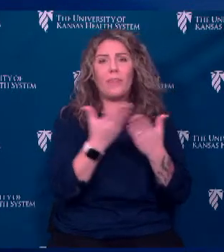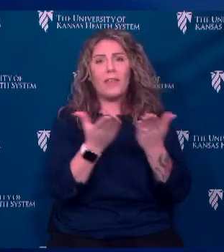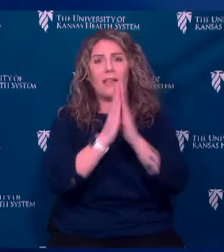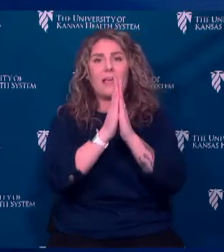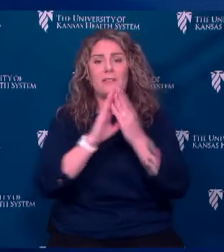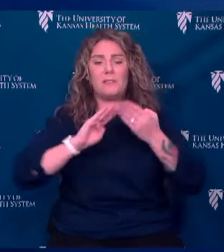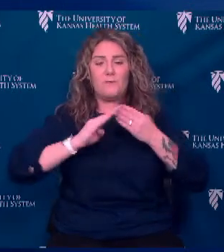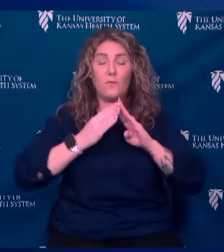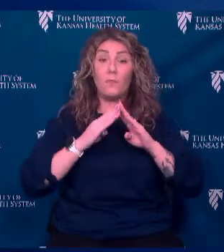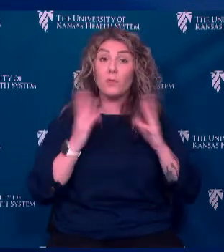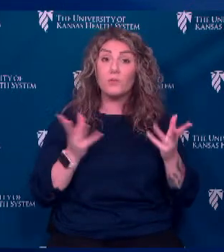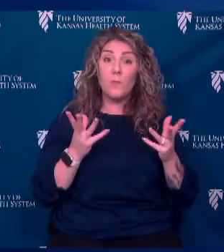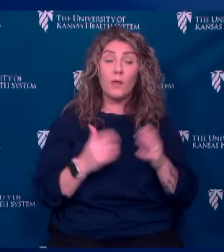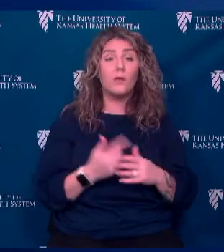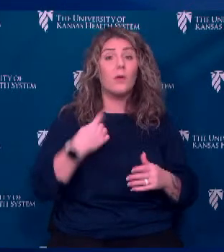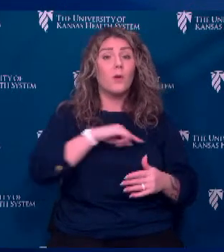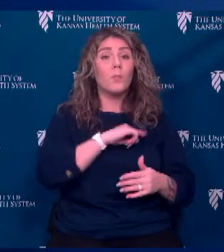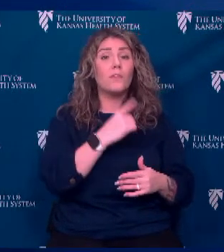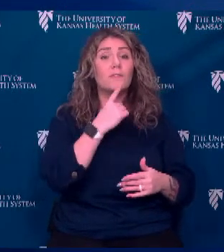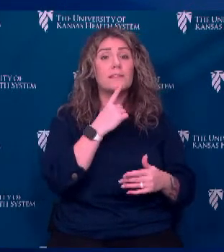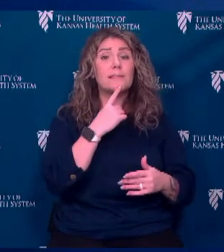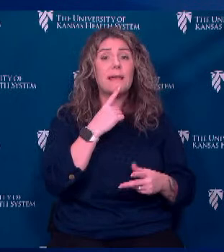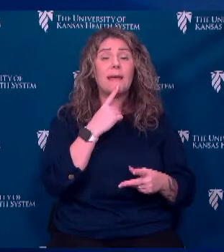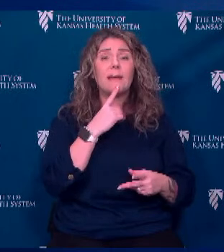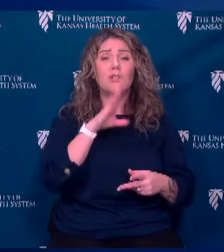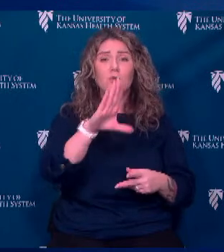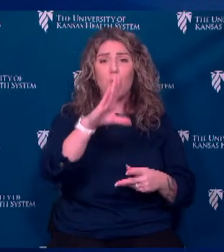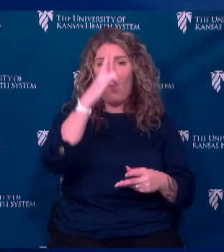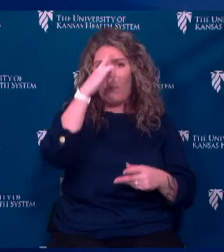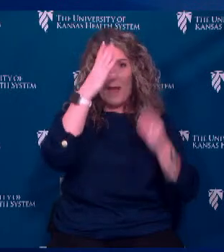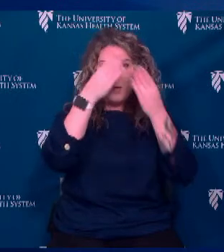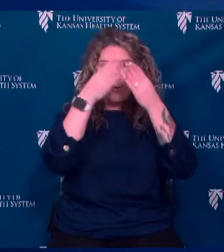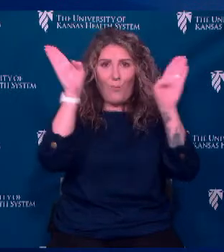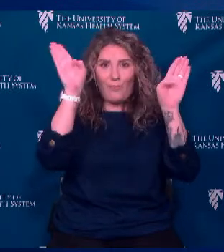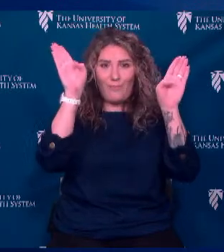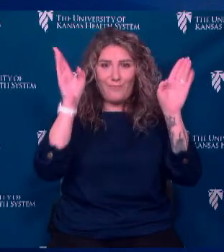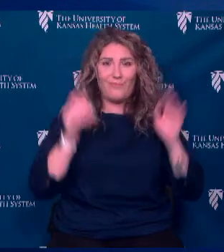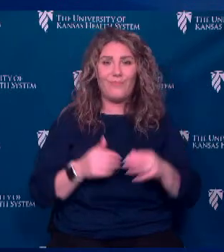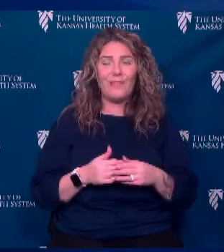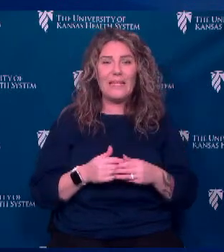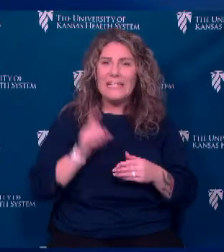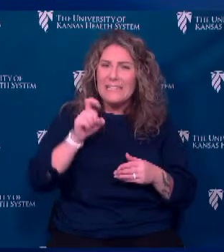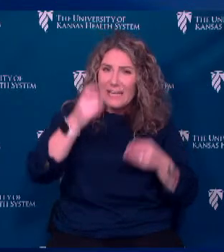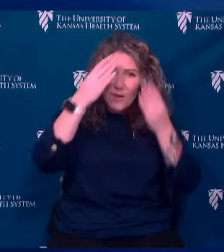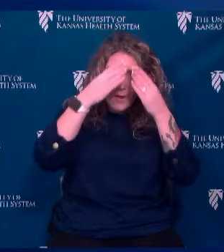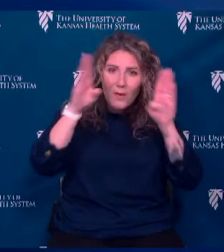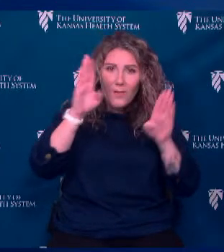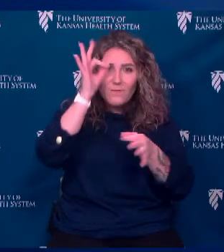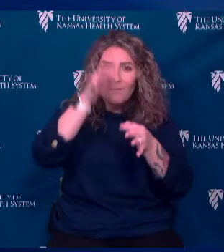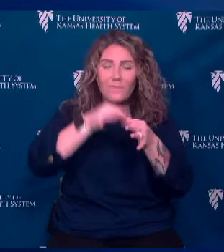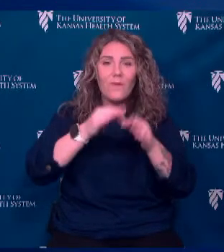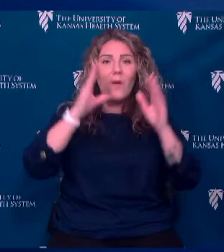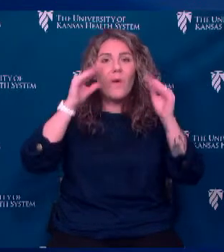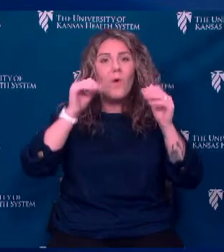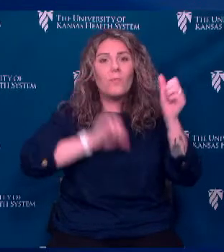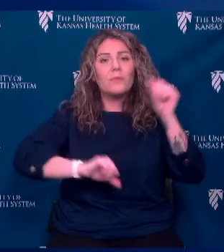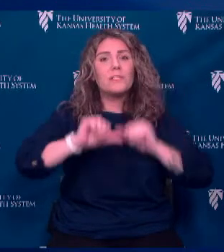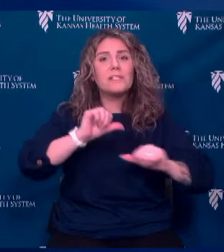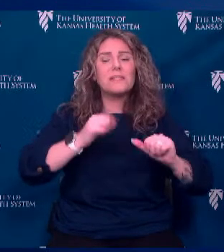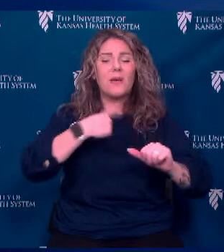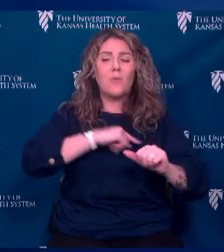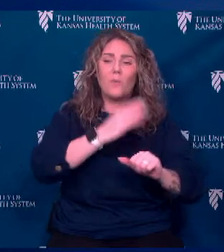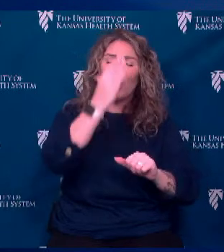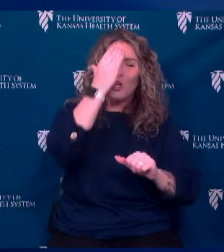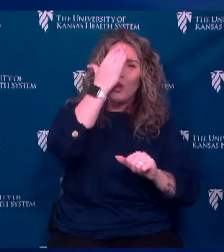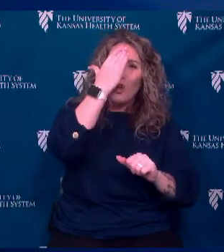this. We've said, keep your mind open, right? Keep your mind open to faith, hope, and science, because we know